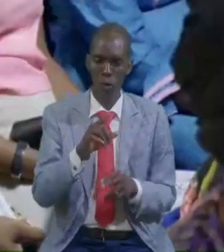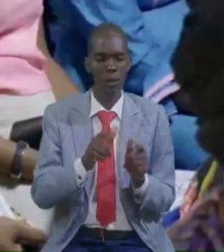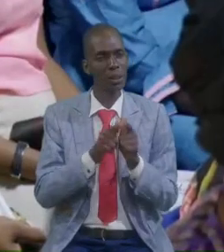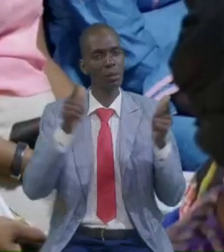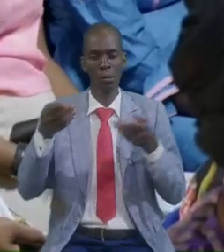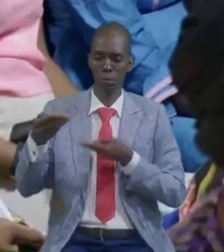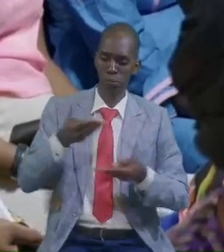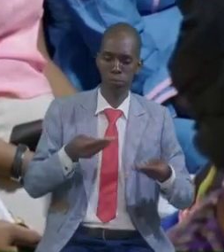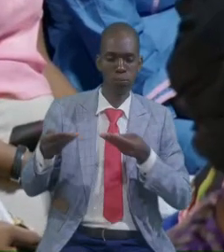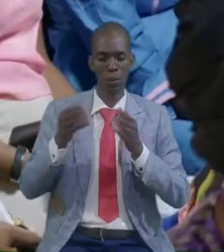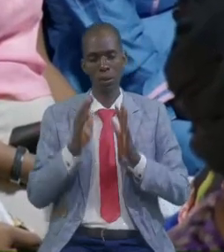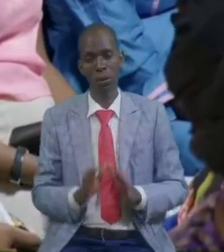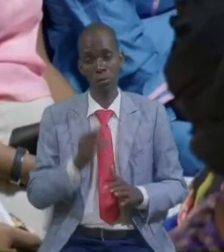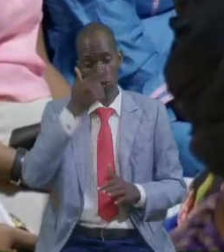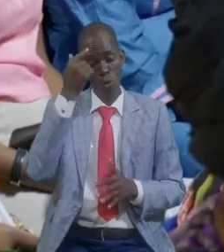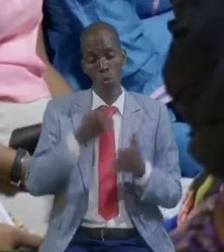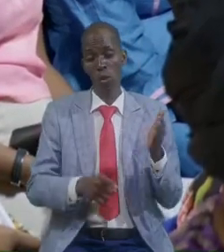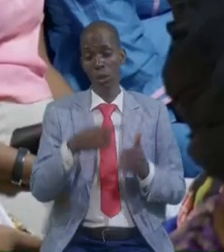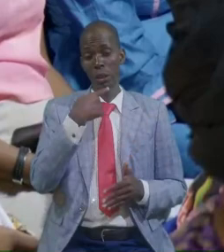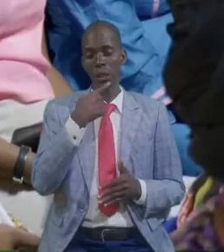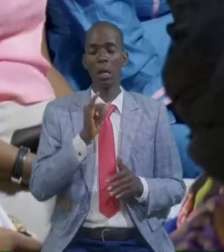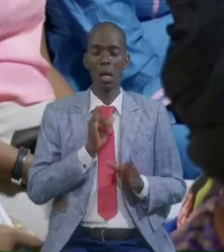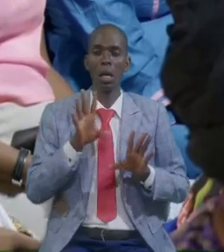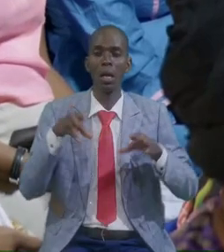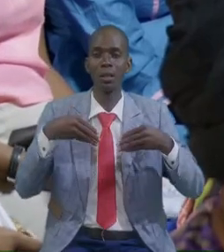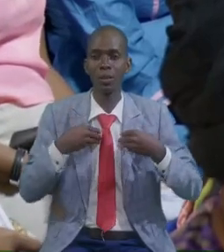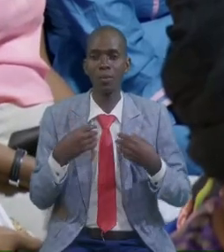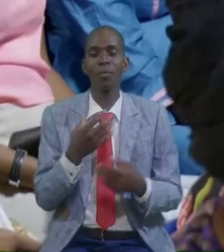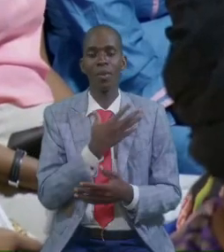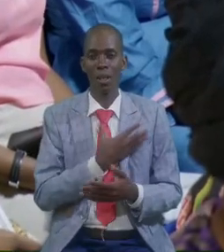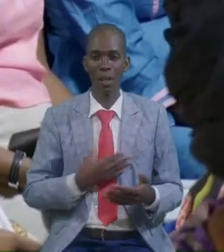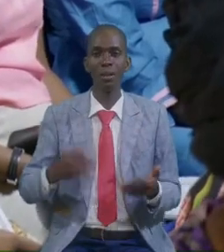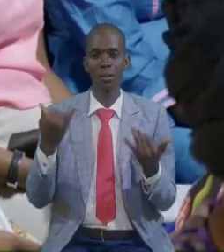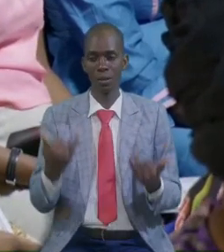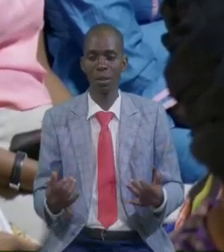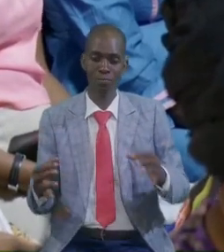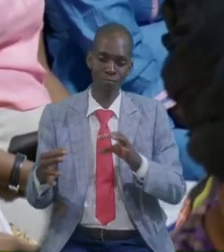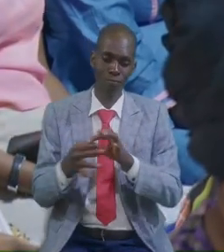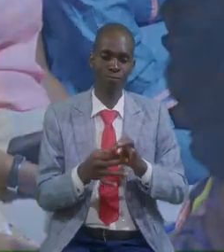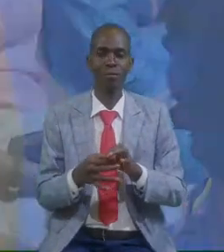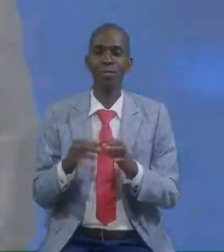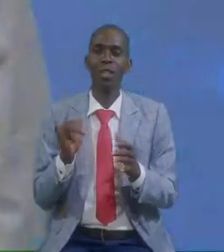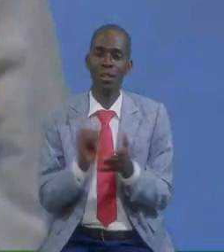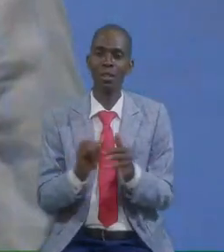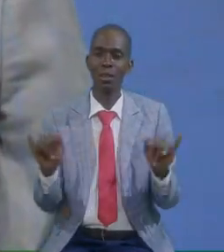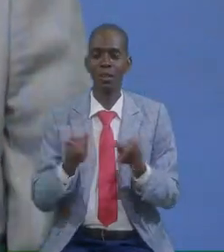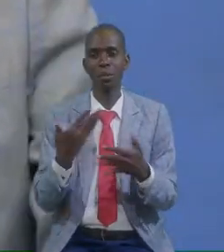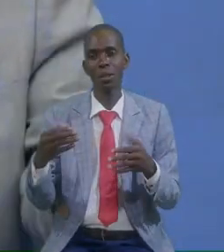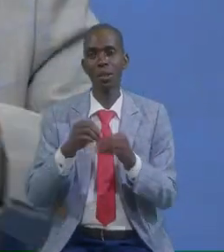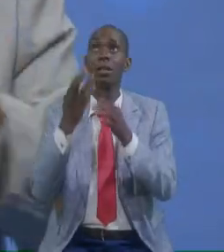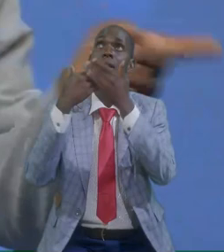this, I accept. And it's reconciliation. God in heaven says the